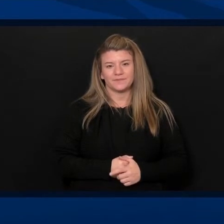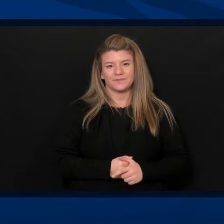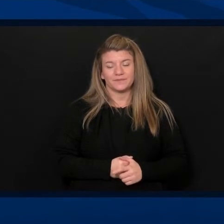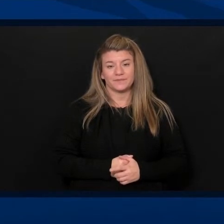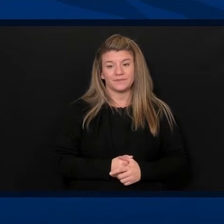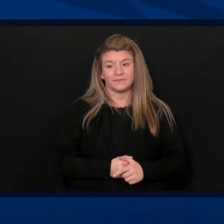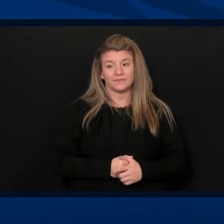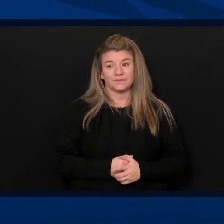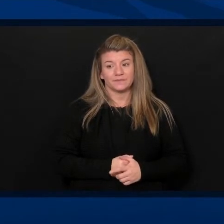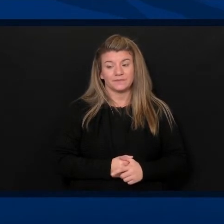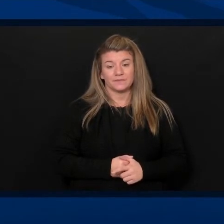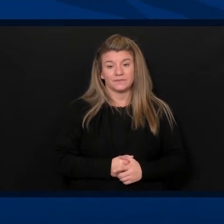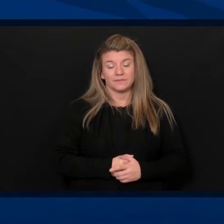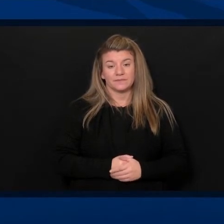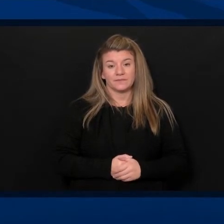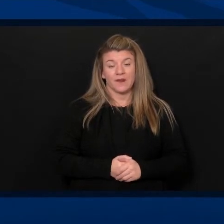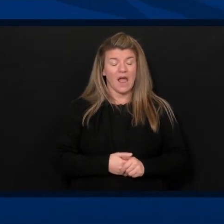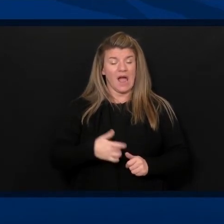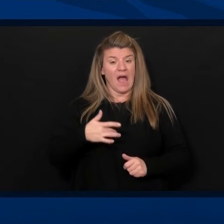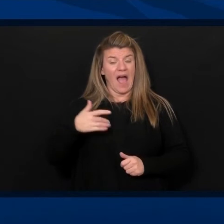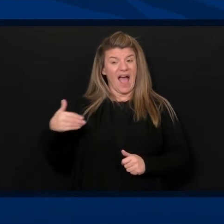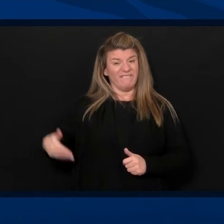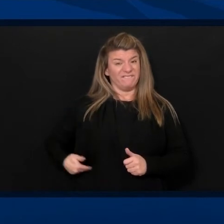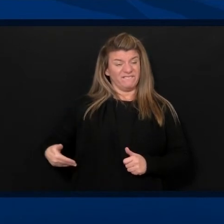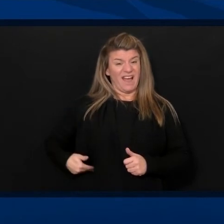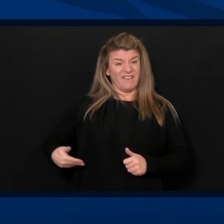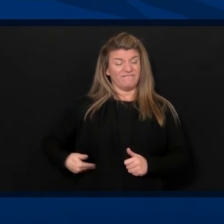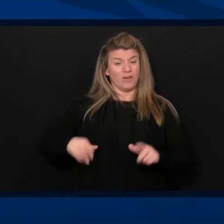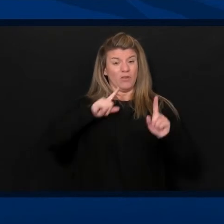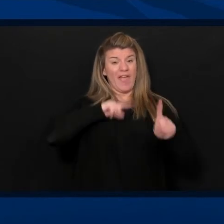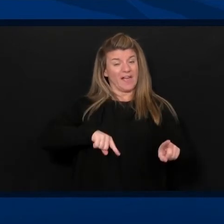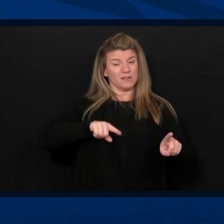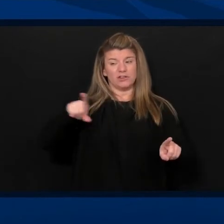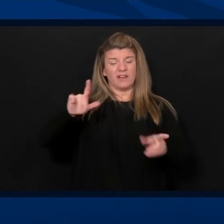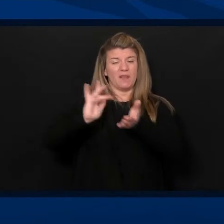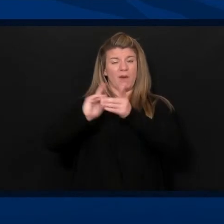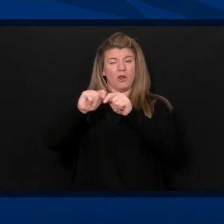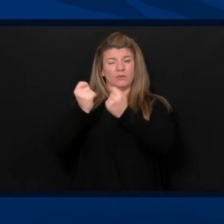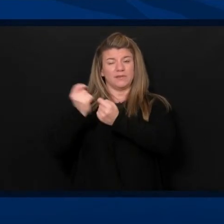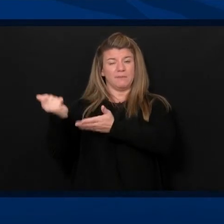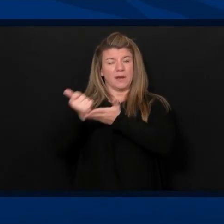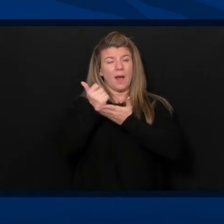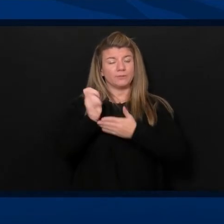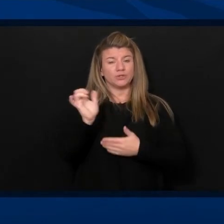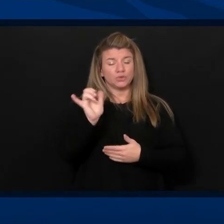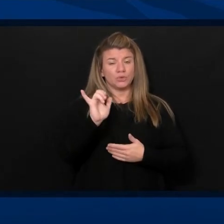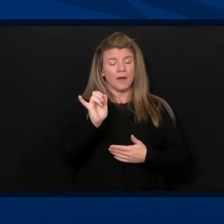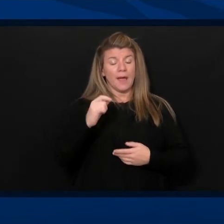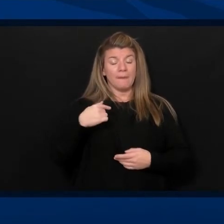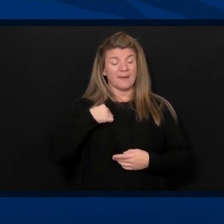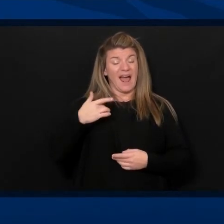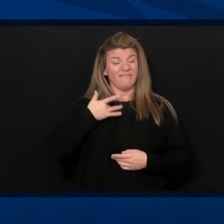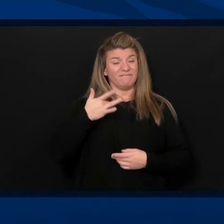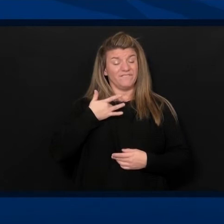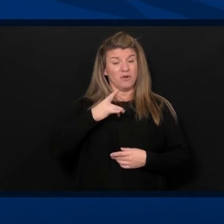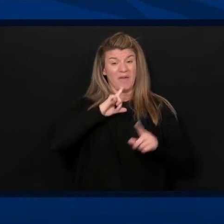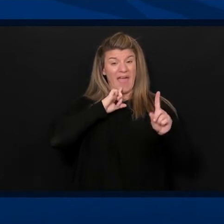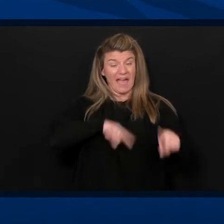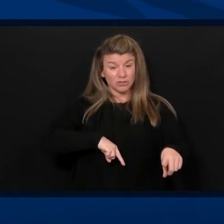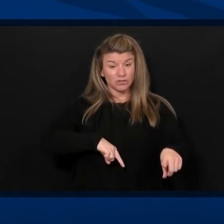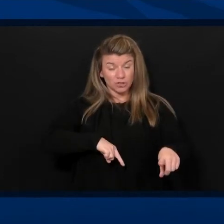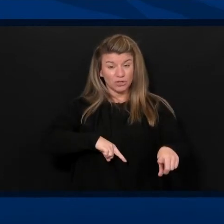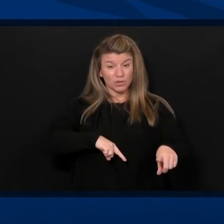I think the answer, and General Hoyer and Dr. Amjad, maybe you can jump in and just answer it. But I think the bottom line is